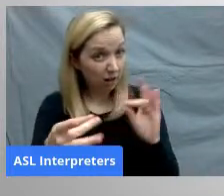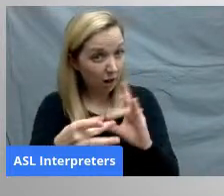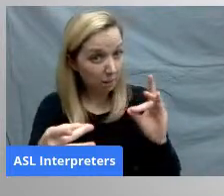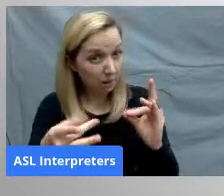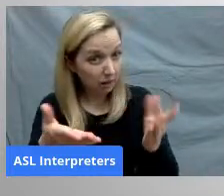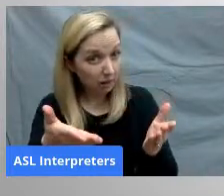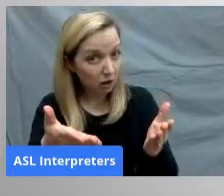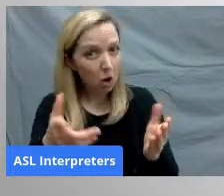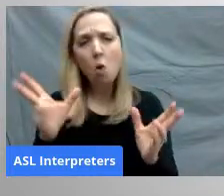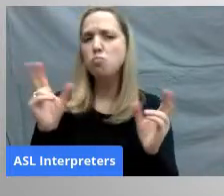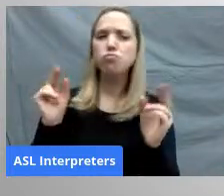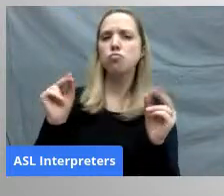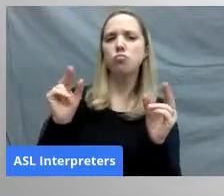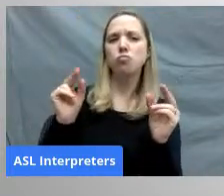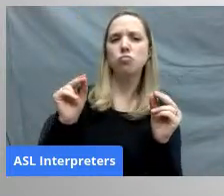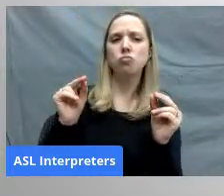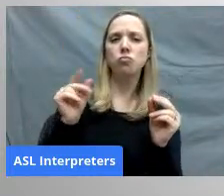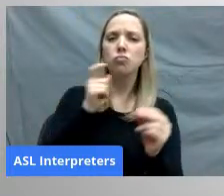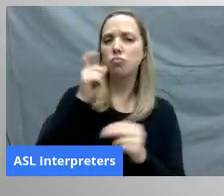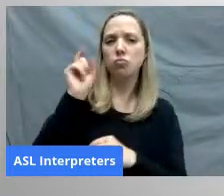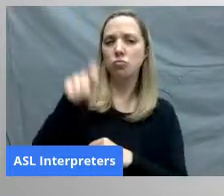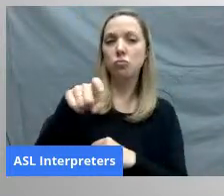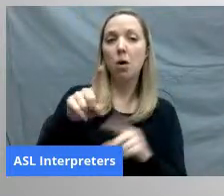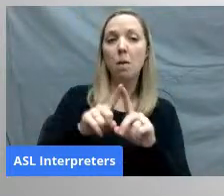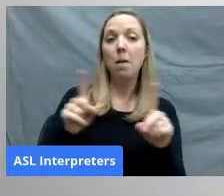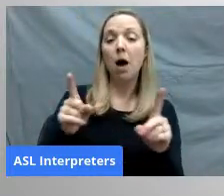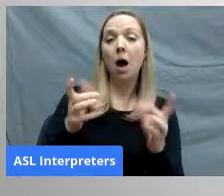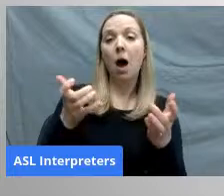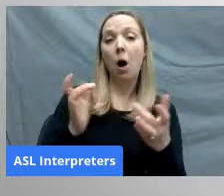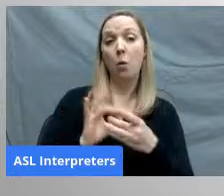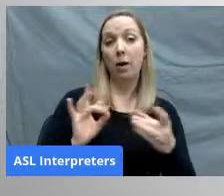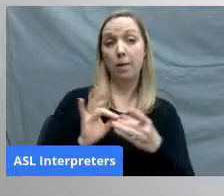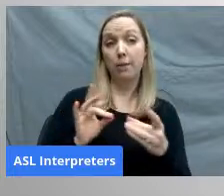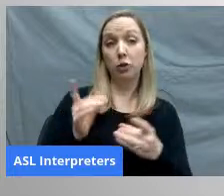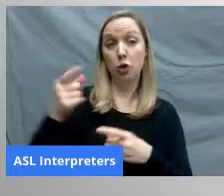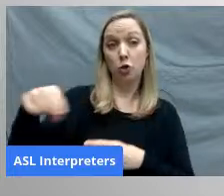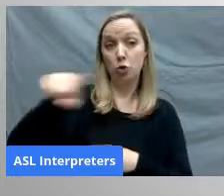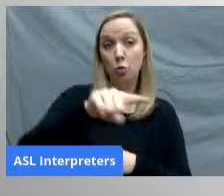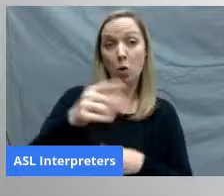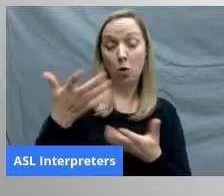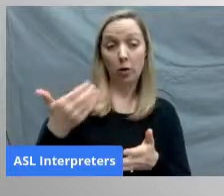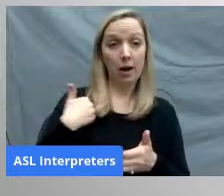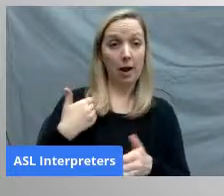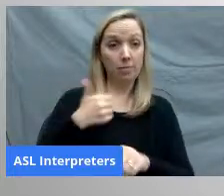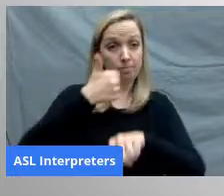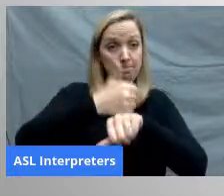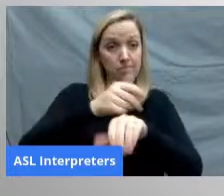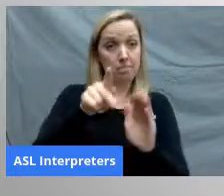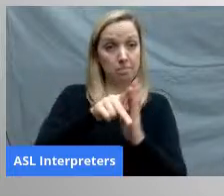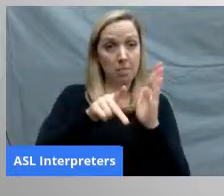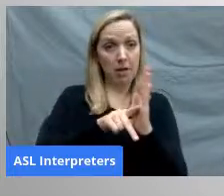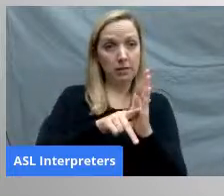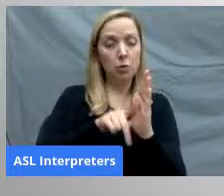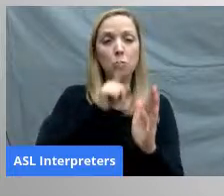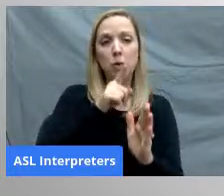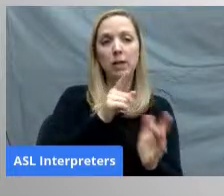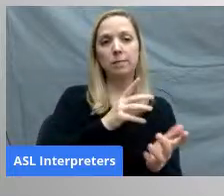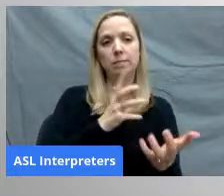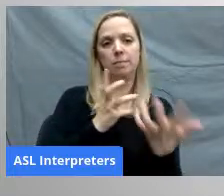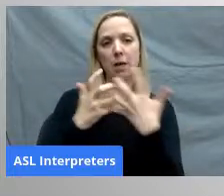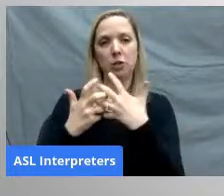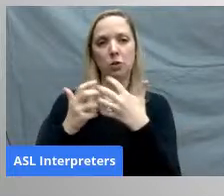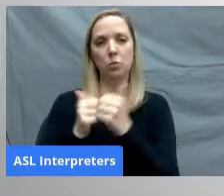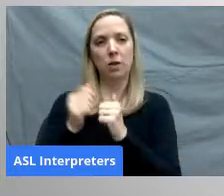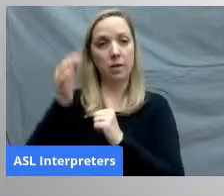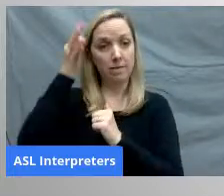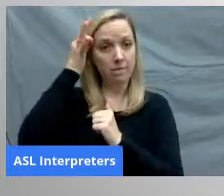No, not necessarily. I was just pointing out that you already had a policy that is consistent with, it's actually the federal law. It's the Every Student Succeeds